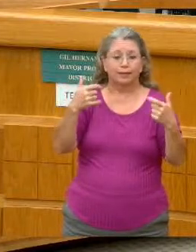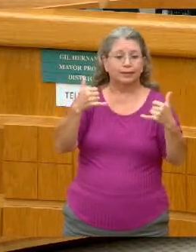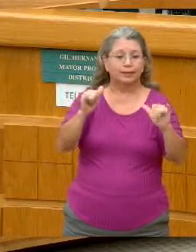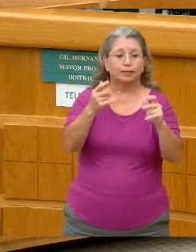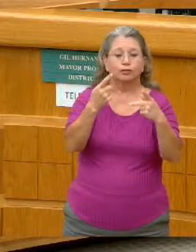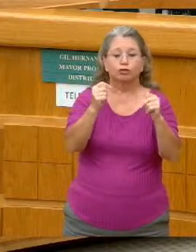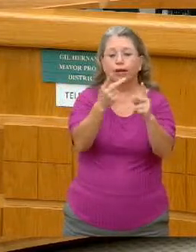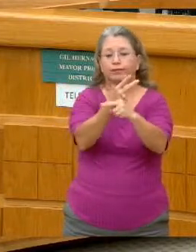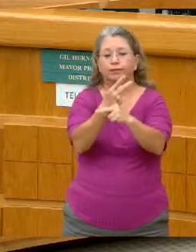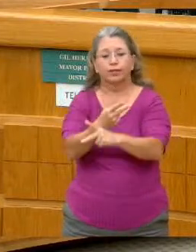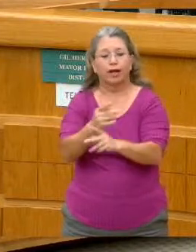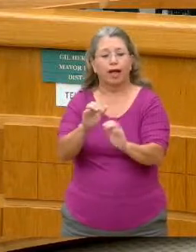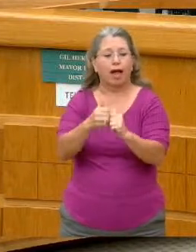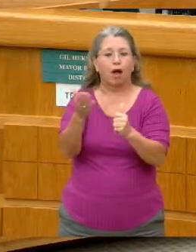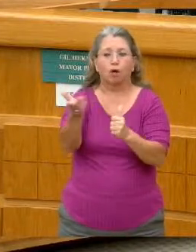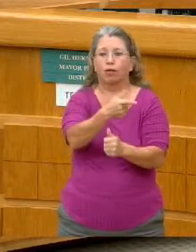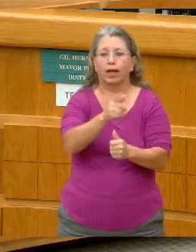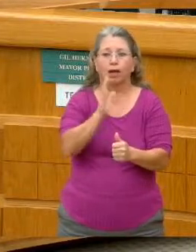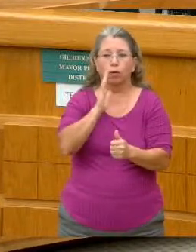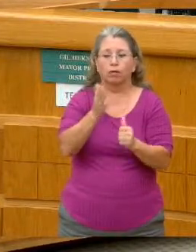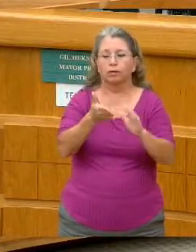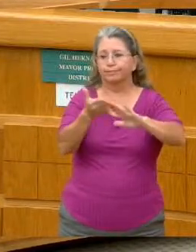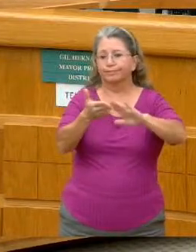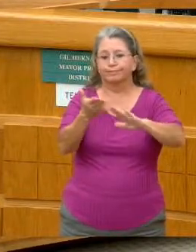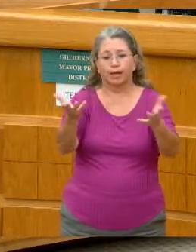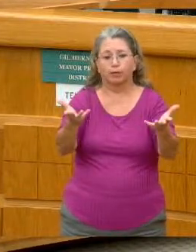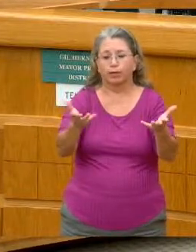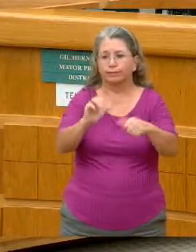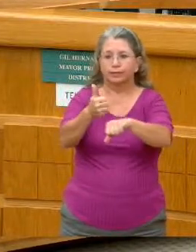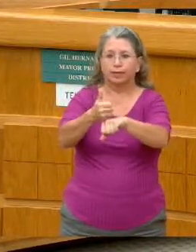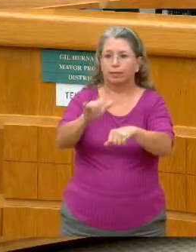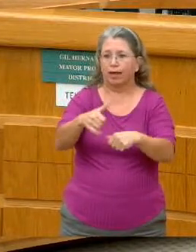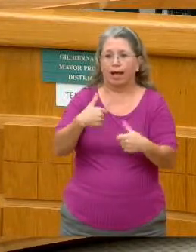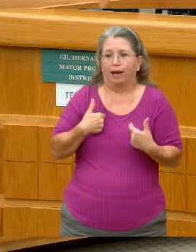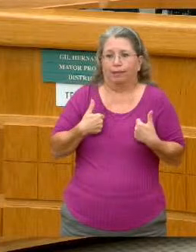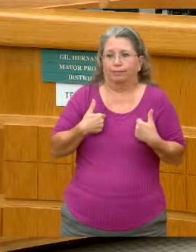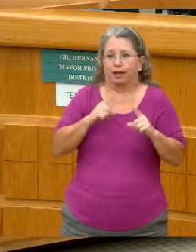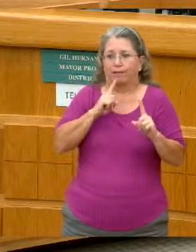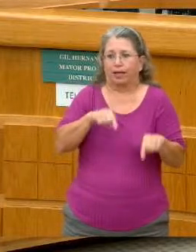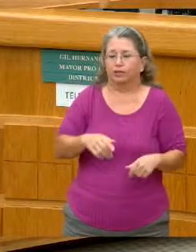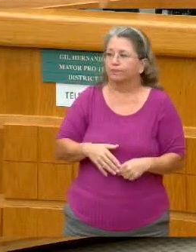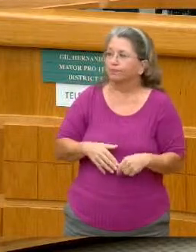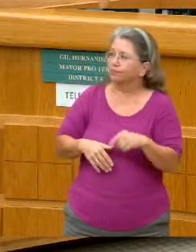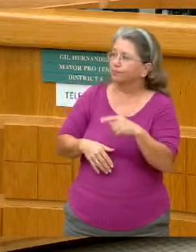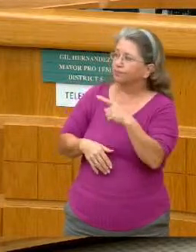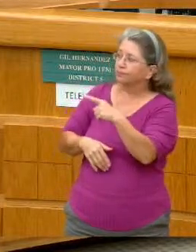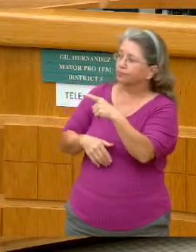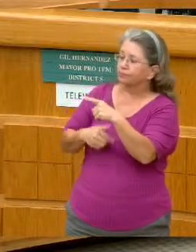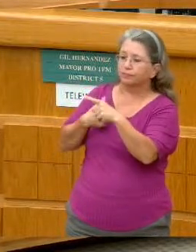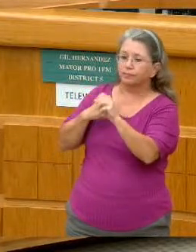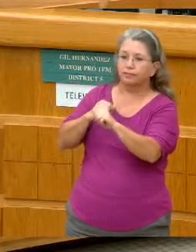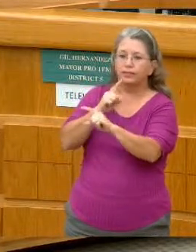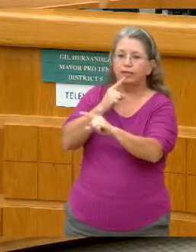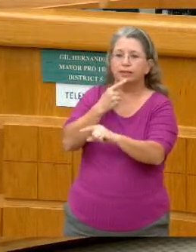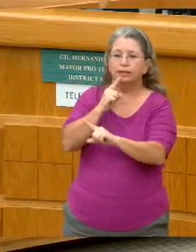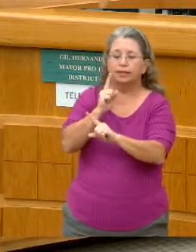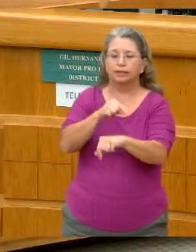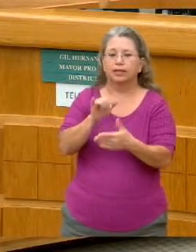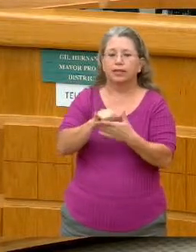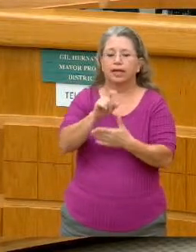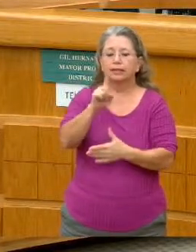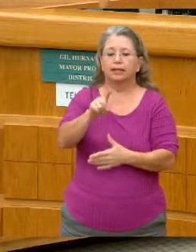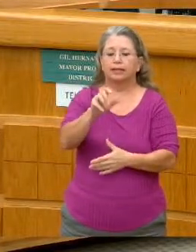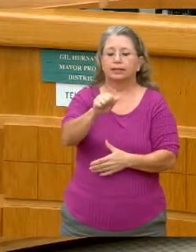positive cases, but I don't know that answer at this time. At Texas A&M Corpus Christi, I know they're planning